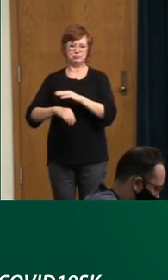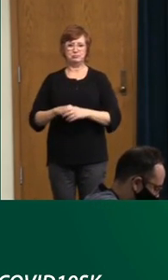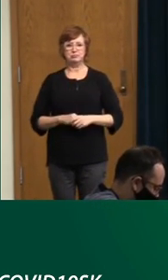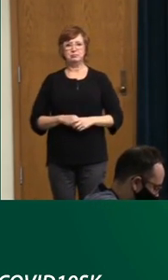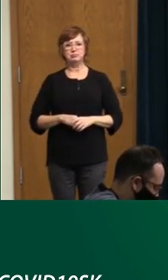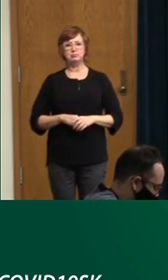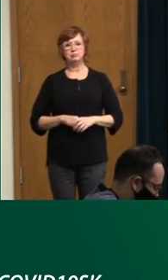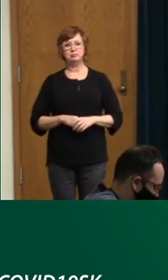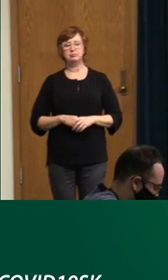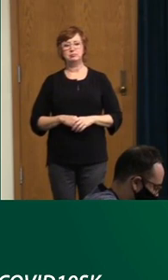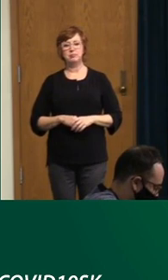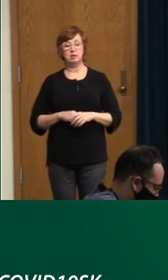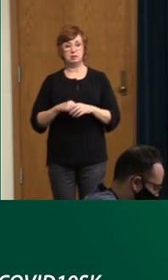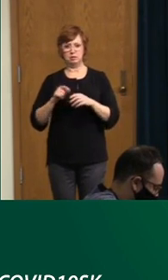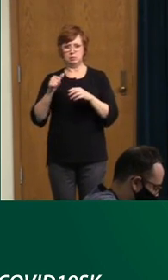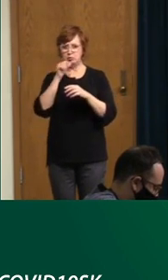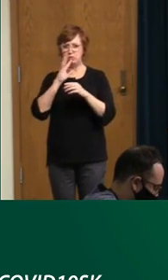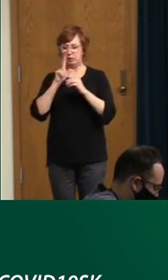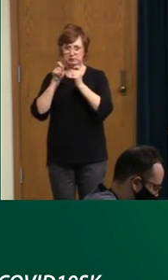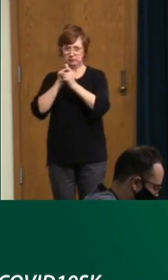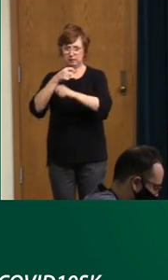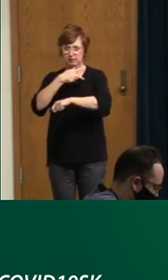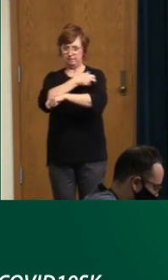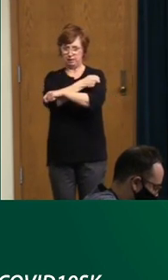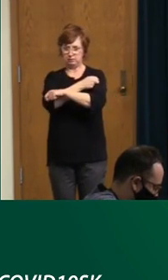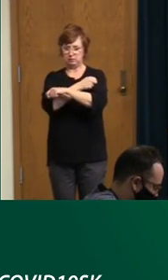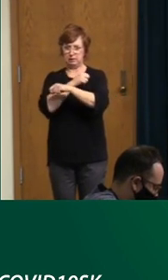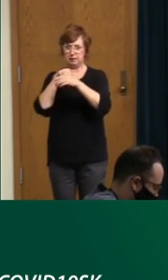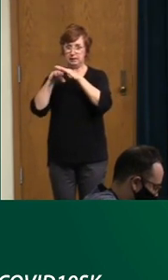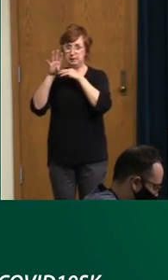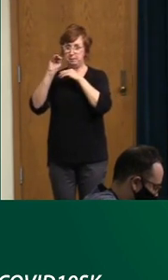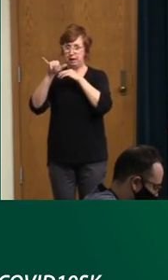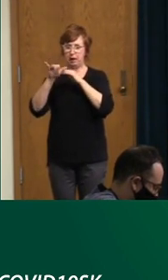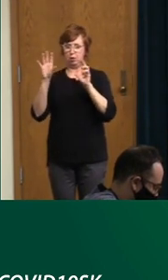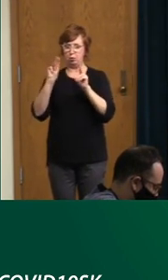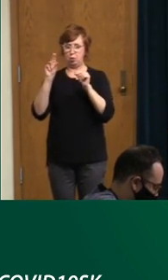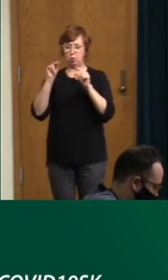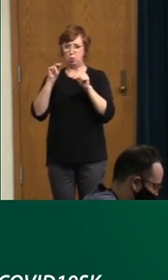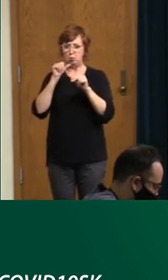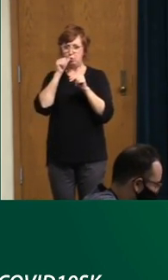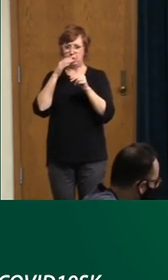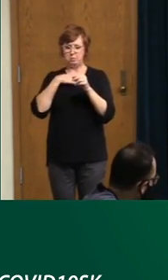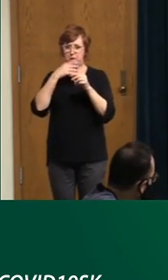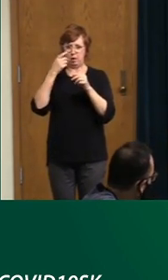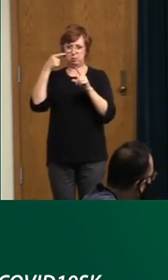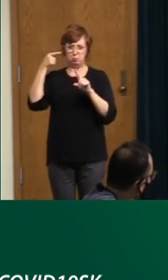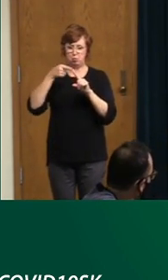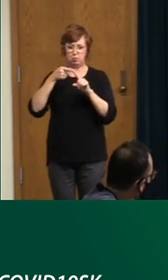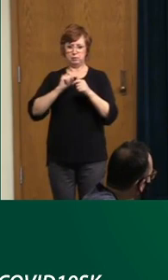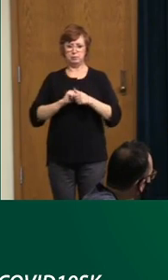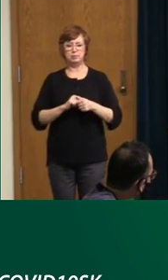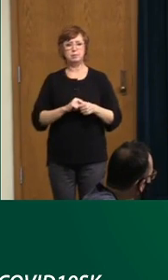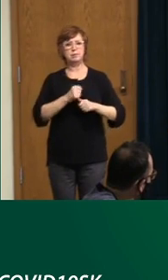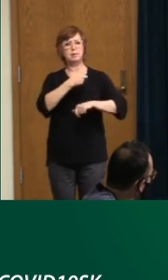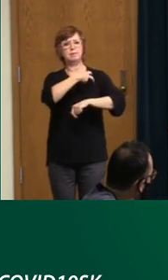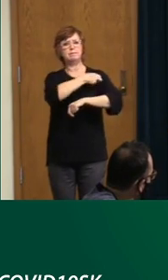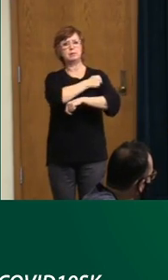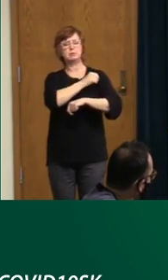But around vaccine, I think I didn't want to give that perception. The vaccine pipeline will